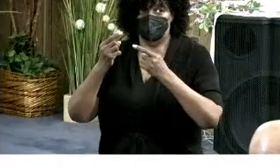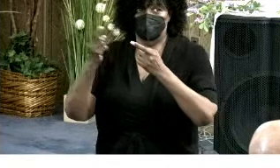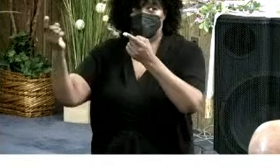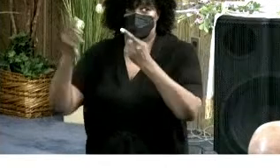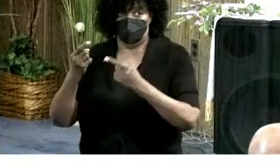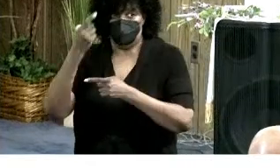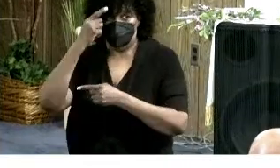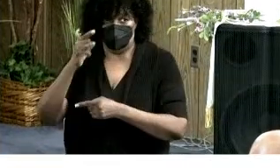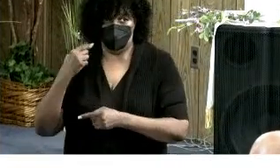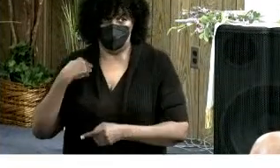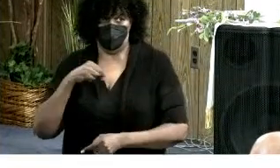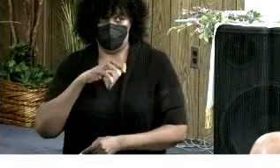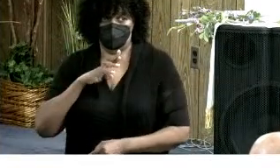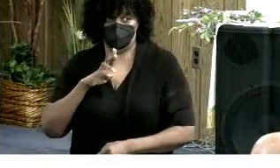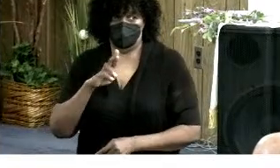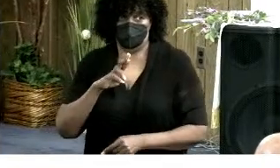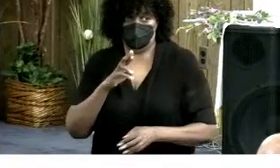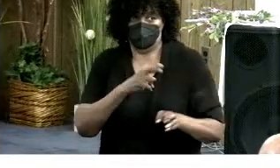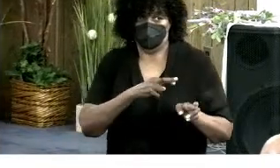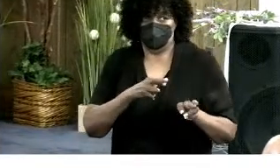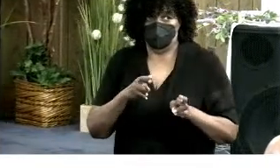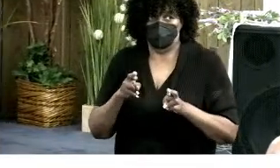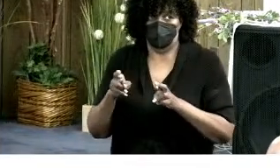Come, we are ready.